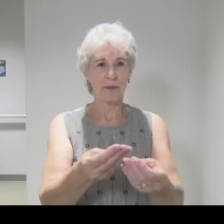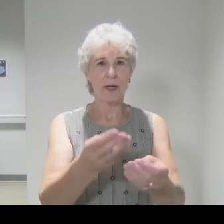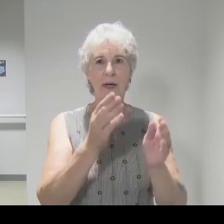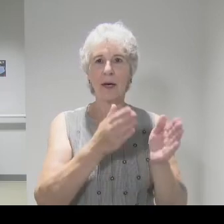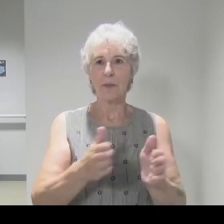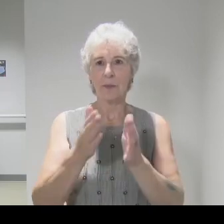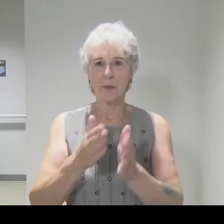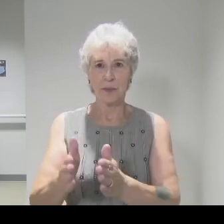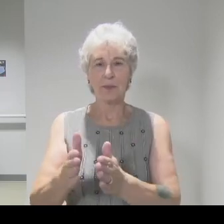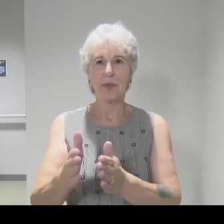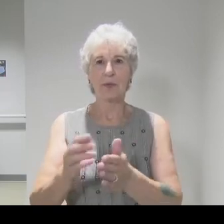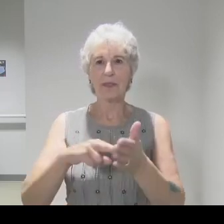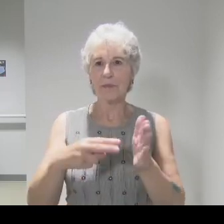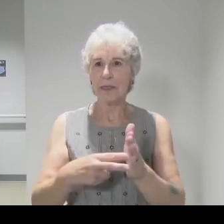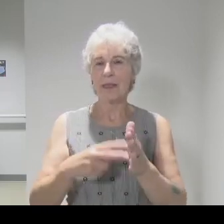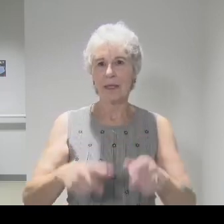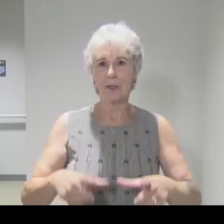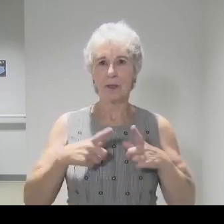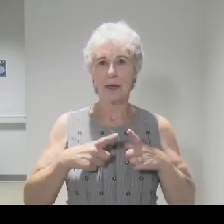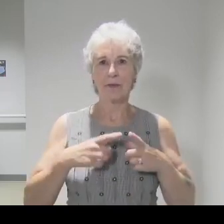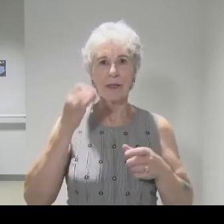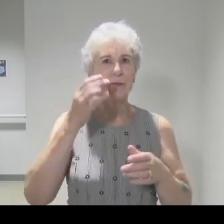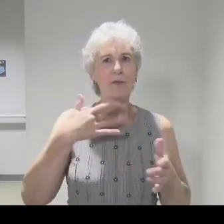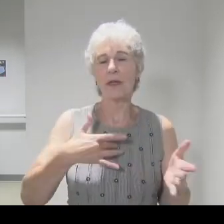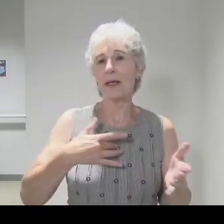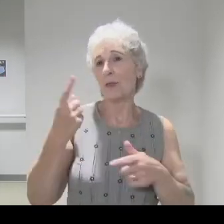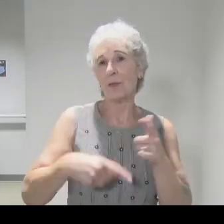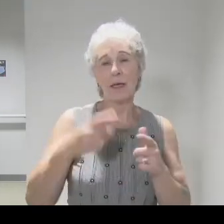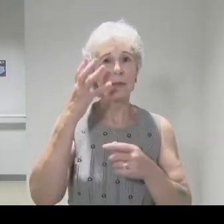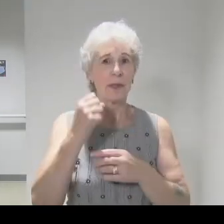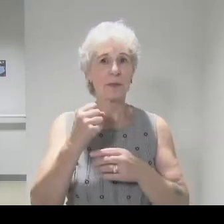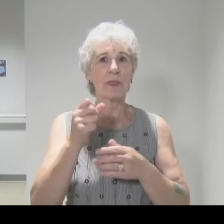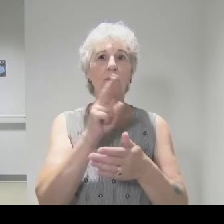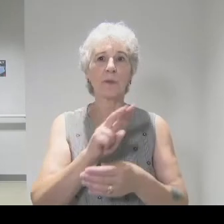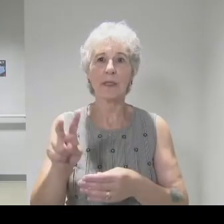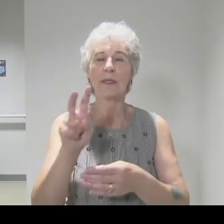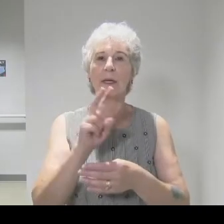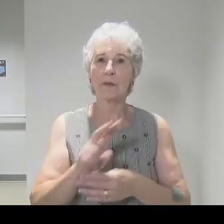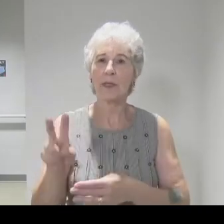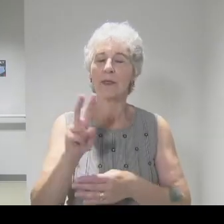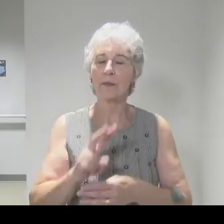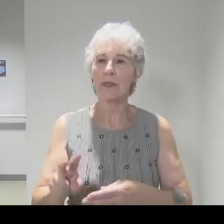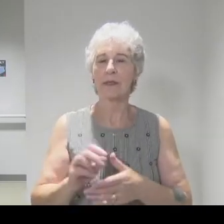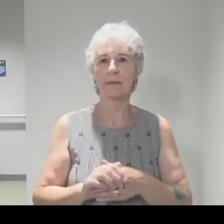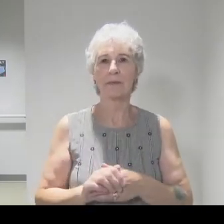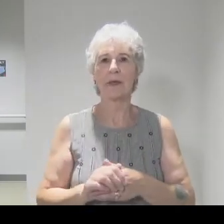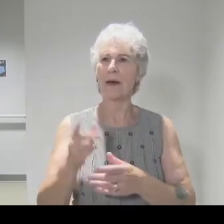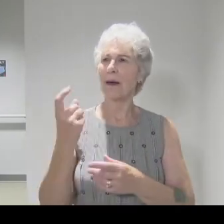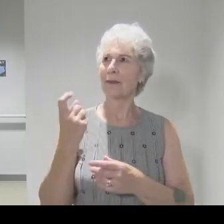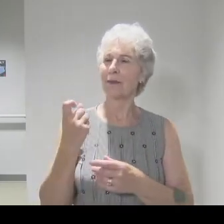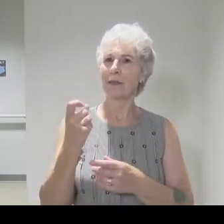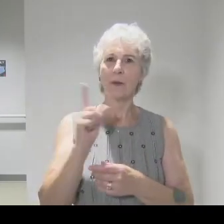in your life. And if you don't feel like you can memorize, at least read it and ask yourself, where is